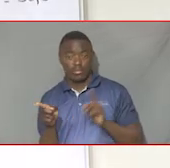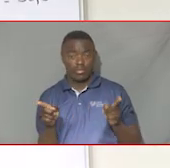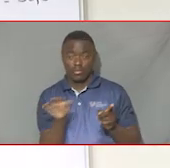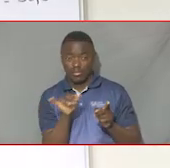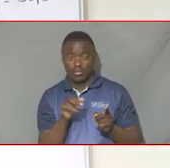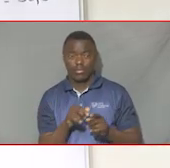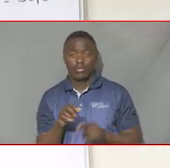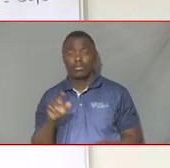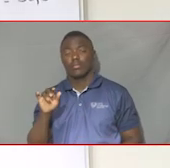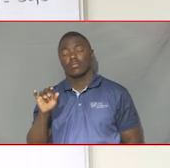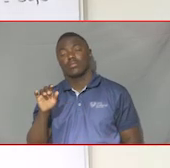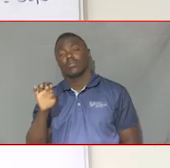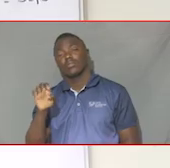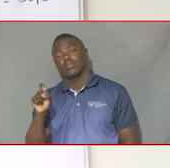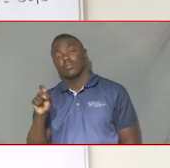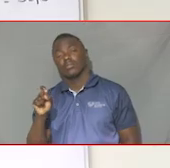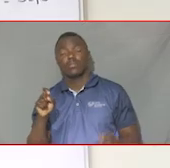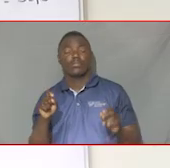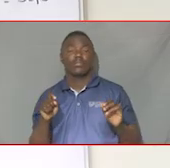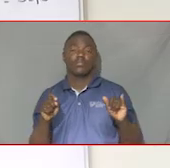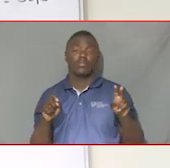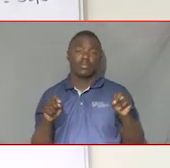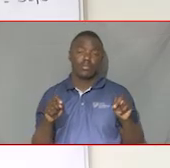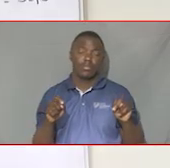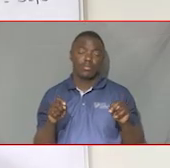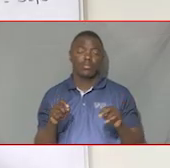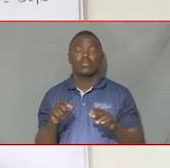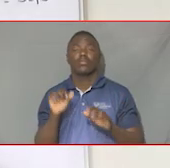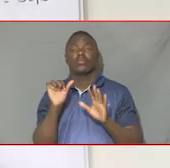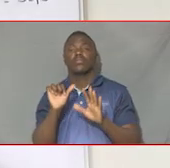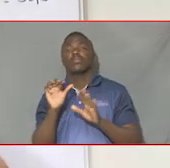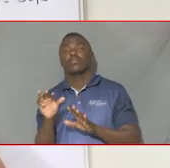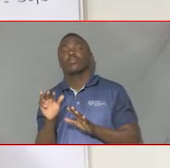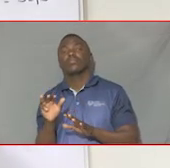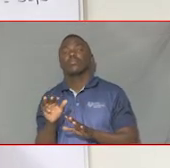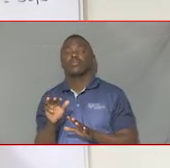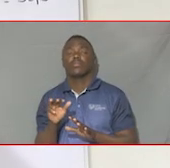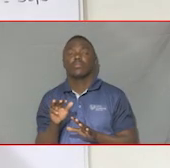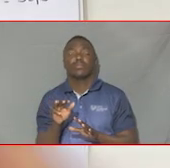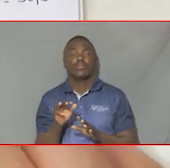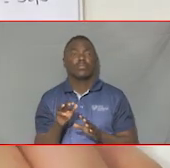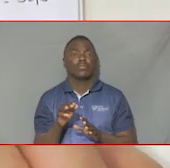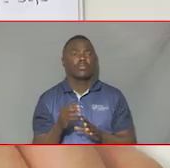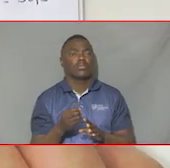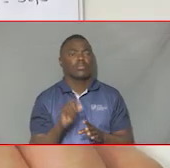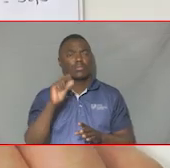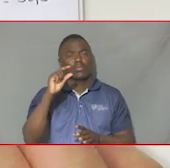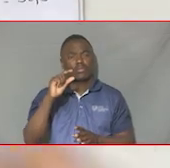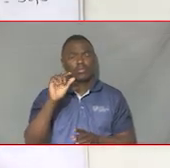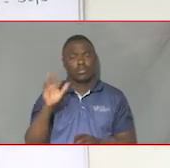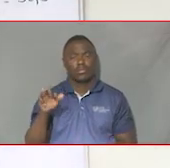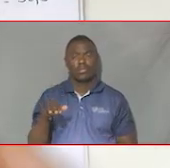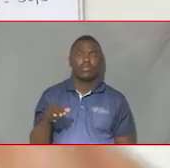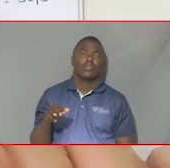Interpolation. Do you see that x is 69? 69, the smallest value here is 19.